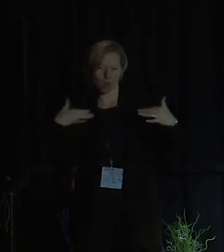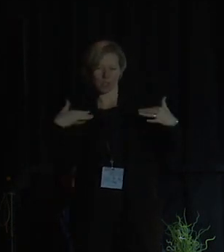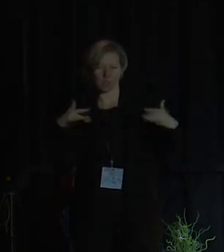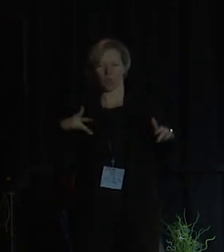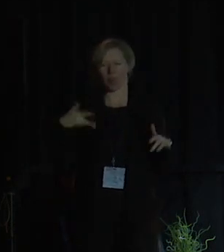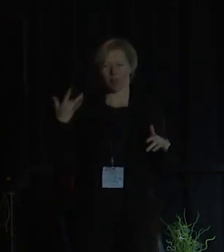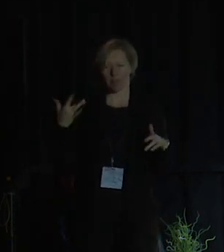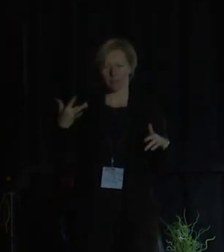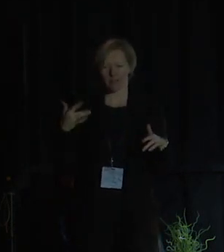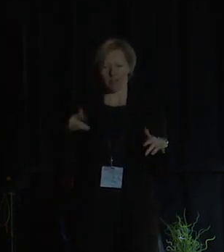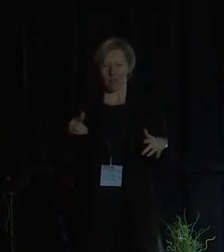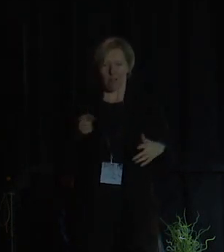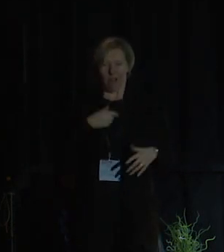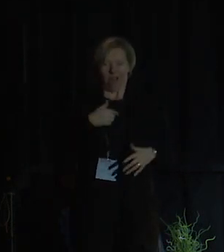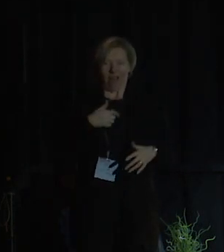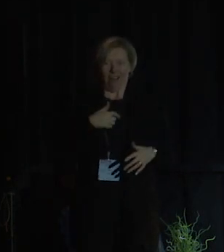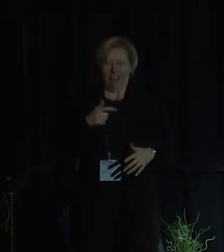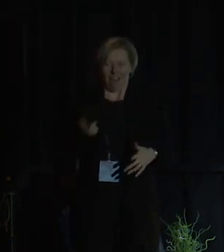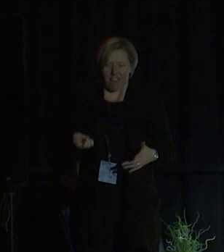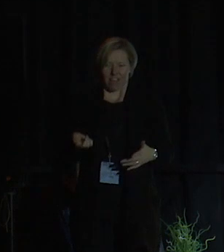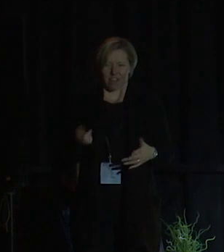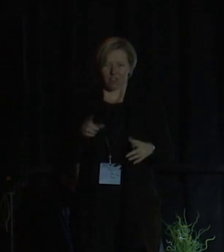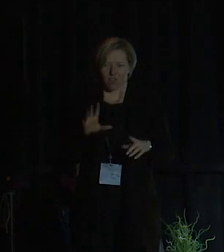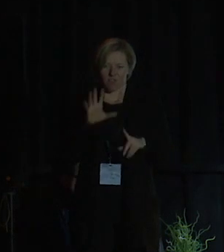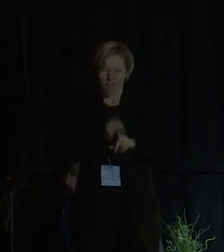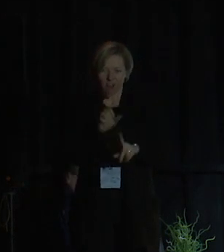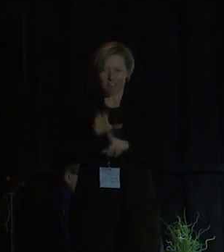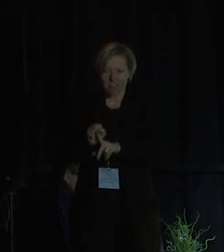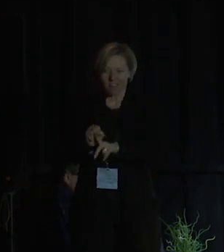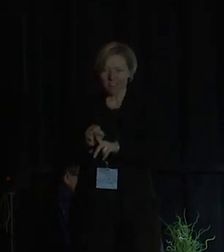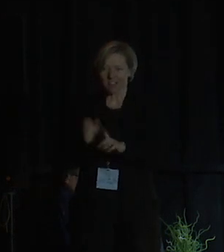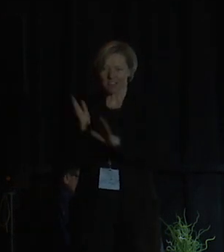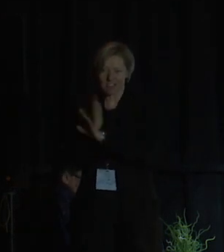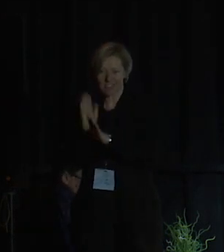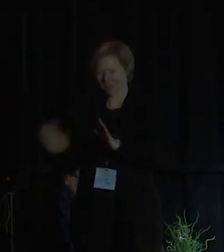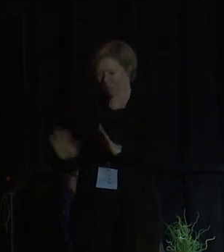the adrenaline-fueled hijinks of trying to find a secret location.